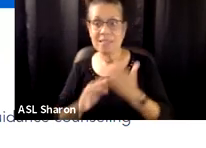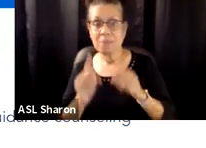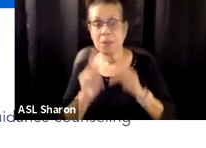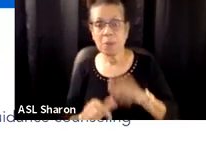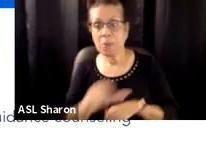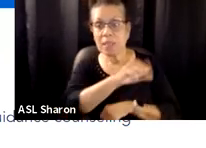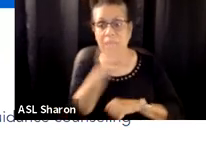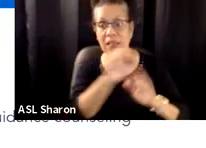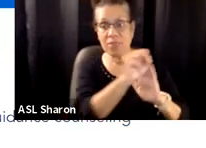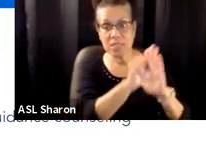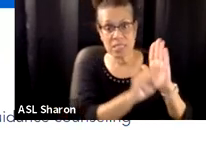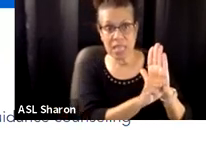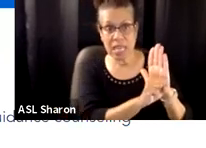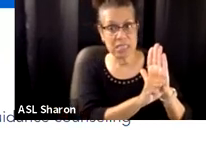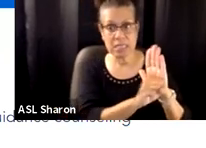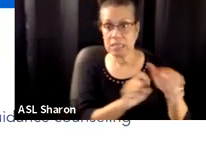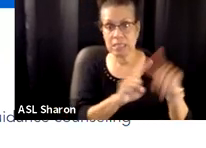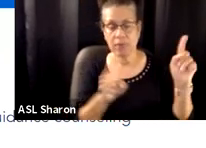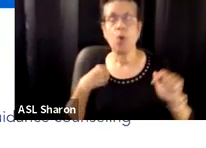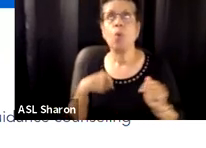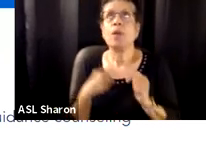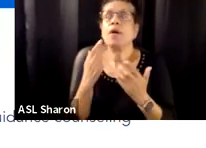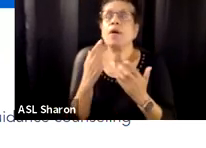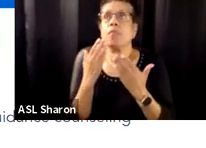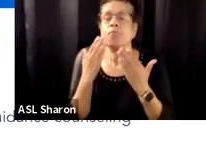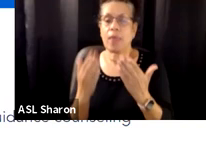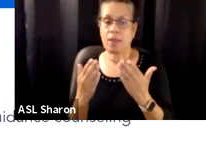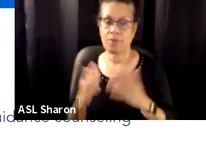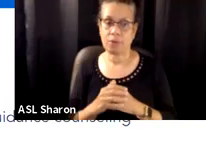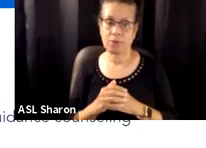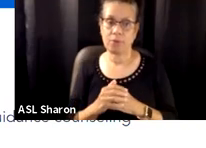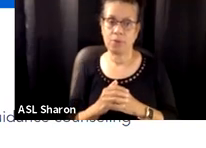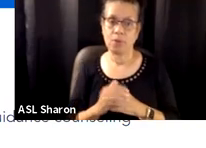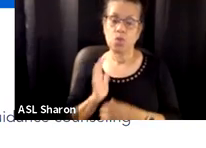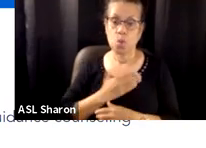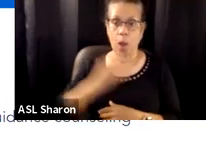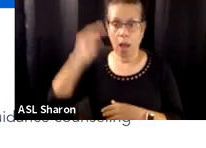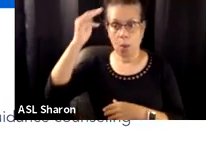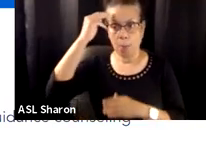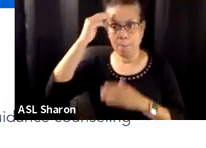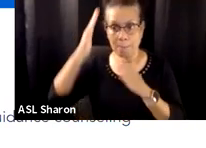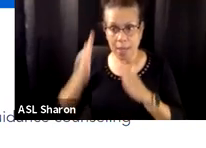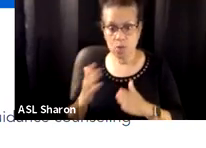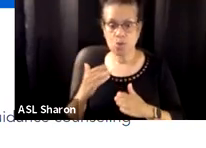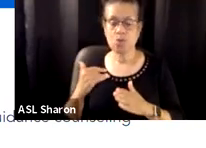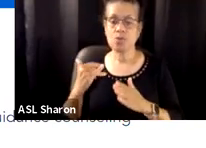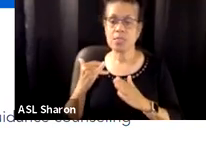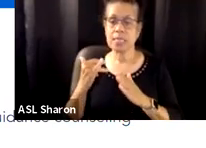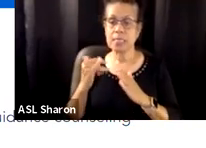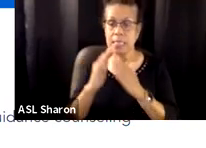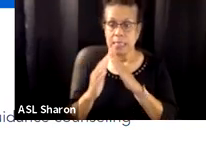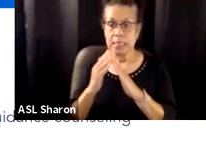the nation so we're very thankful to our um our mayors and our city council